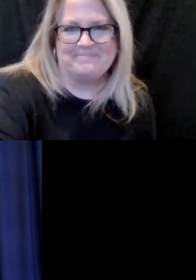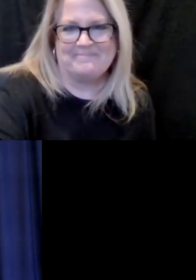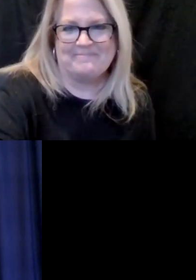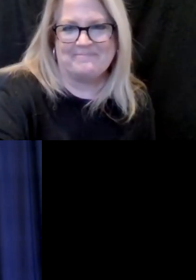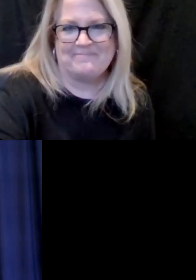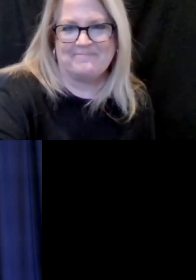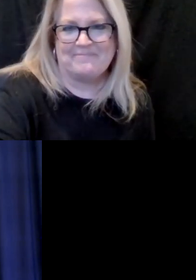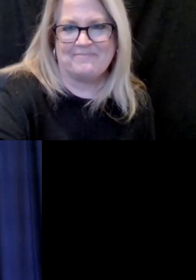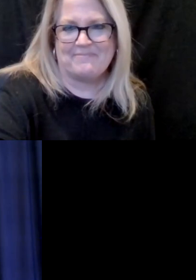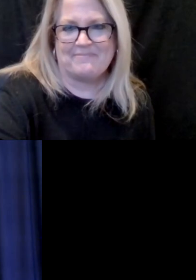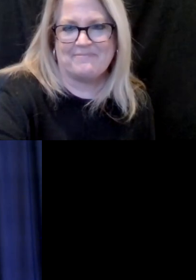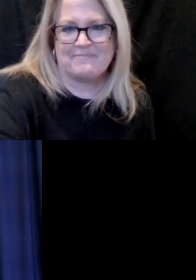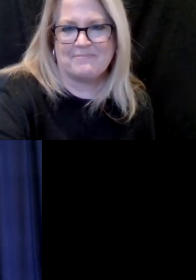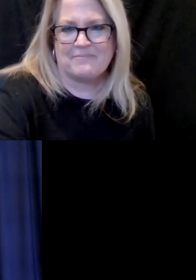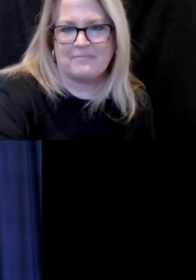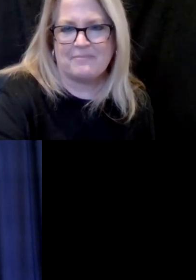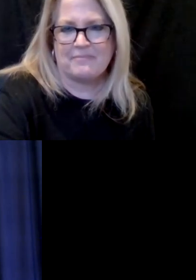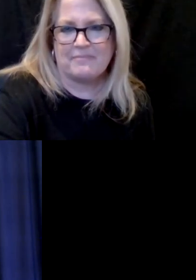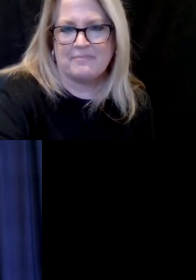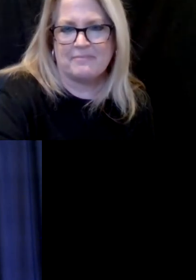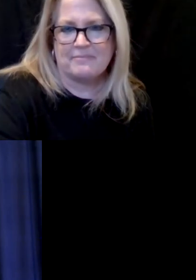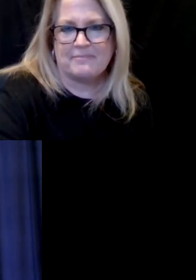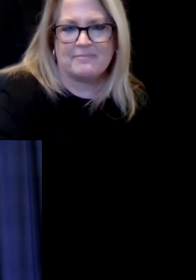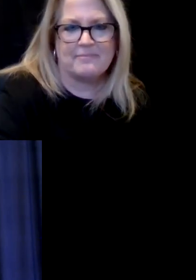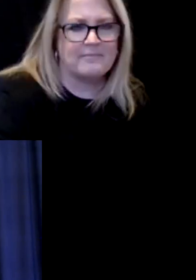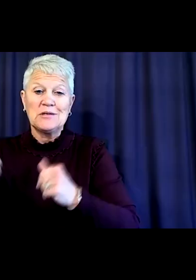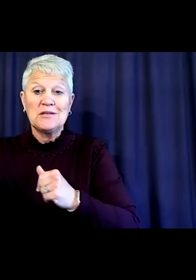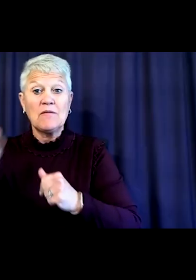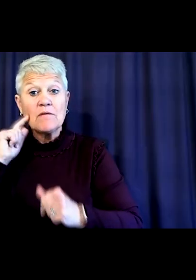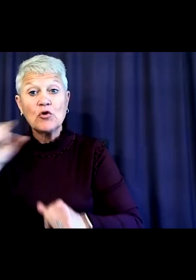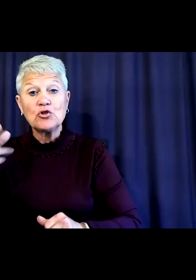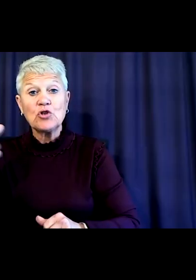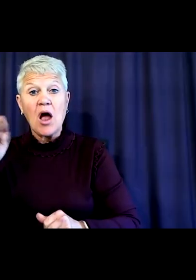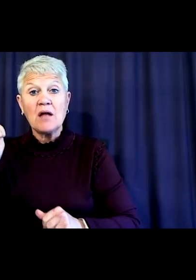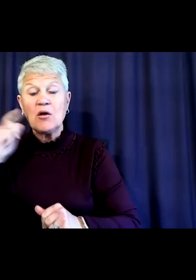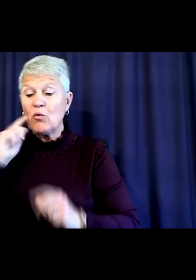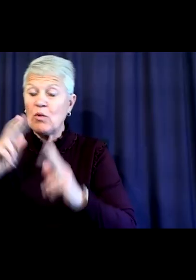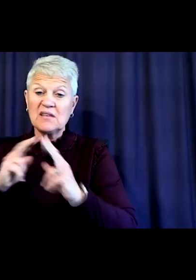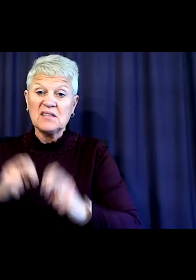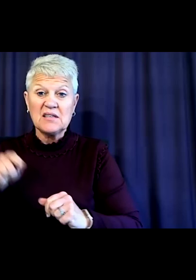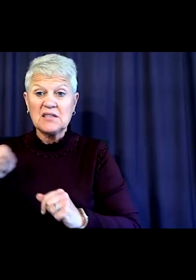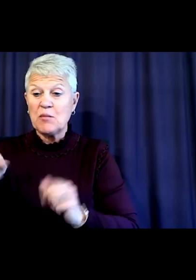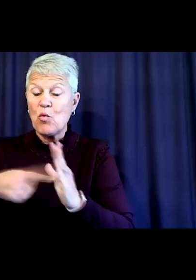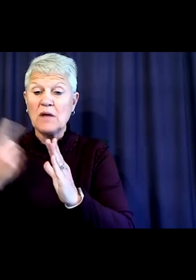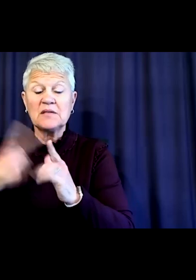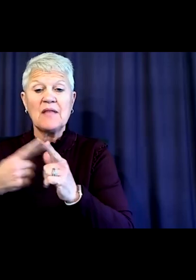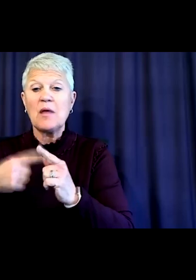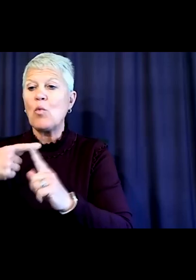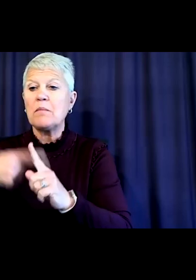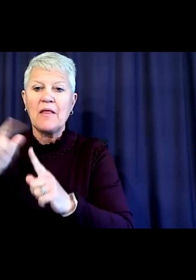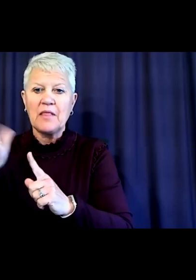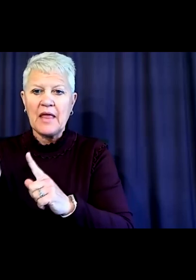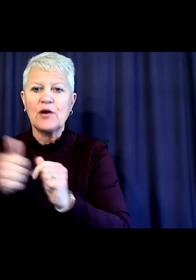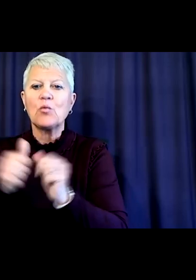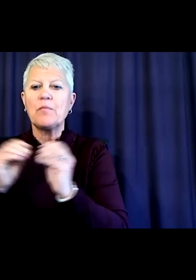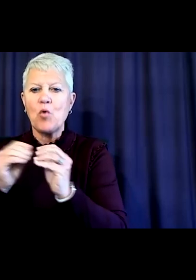it depends on the student itself. For Sean, we assessed him once and reassessed him a month later with more videos because we needed